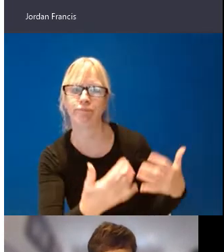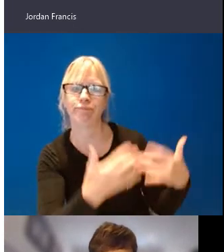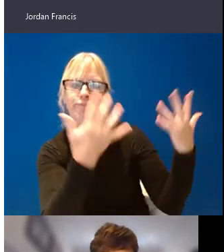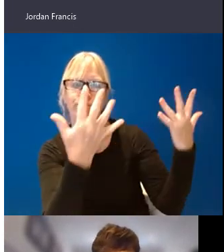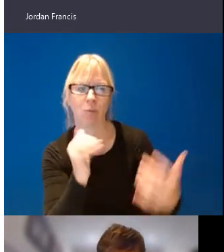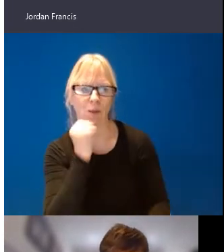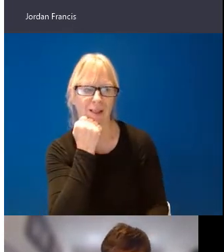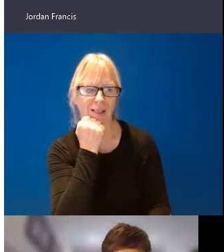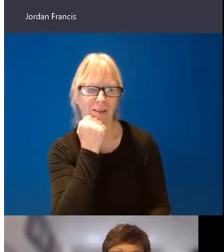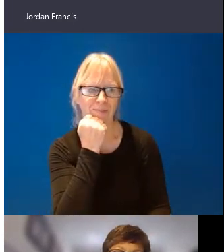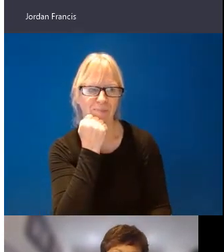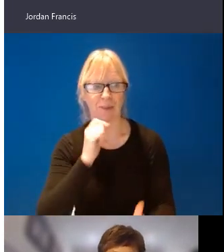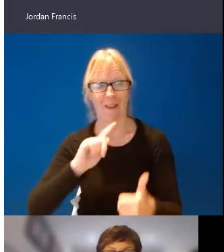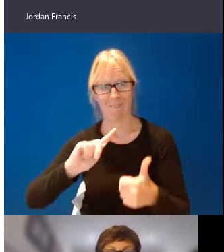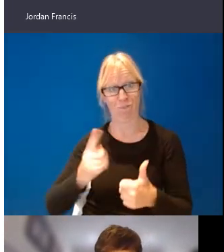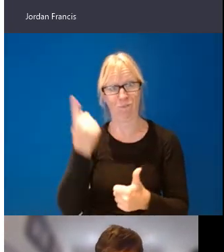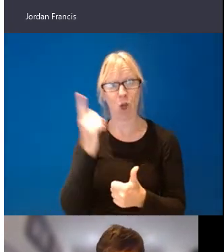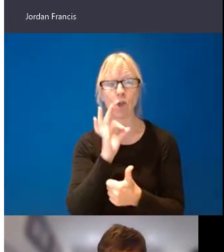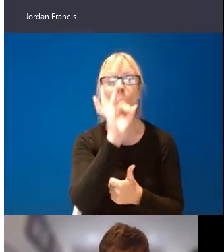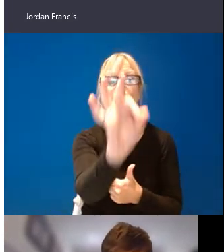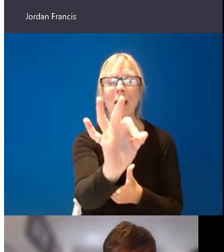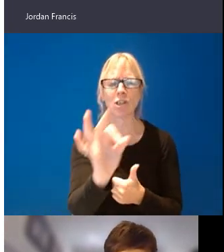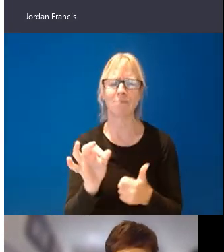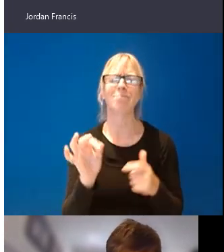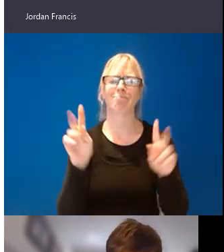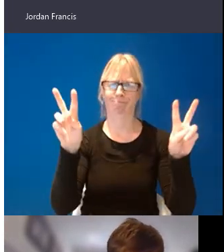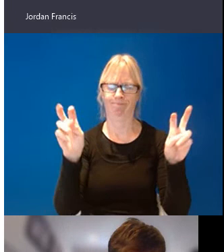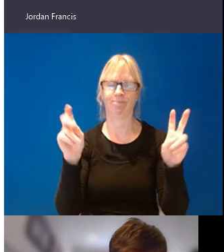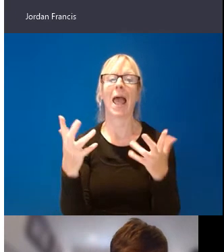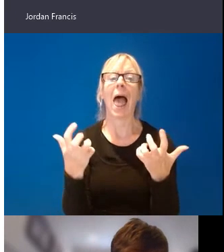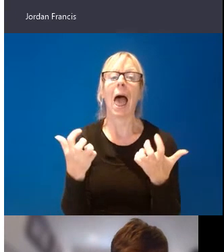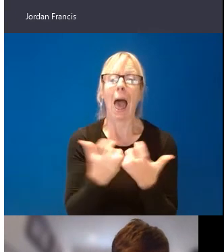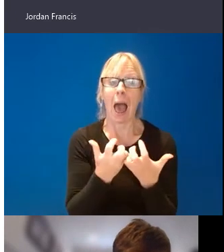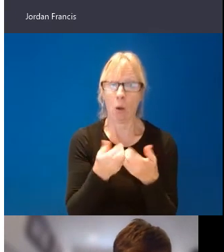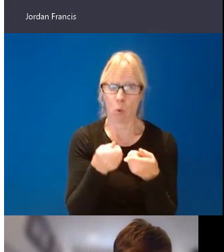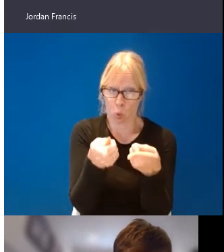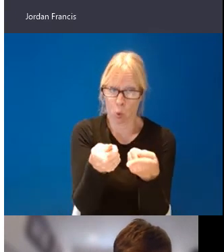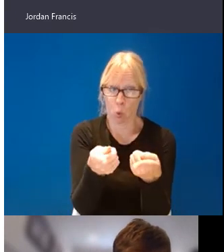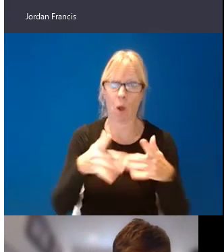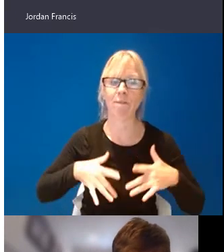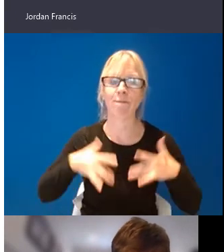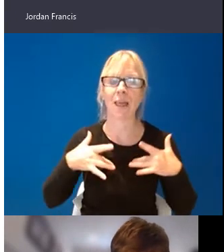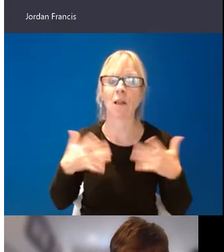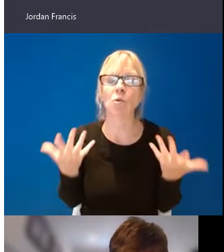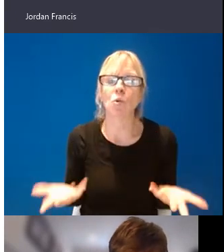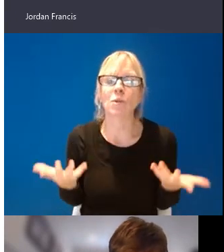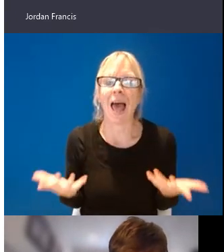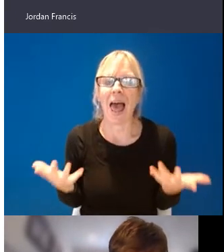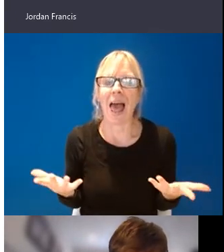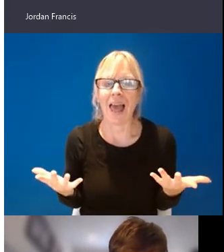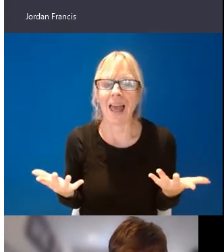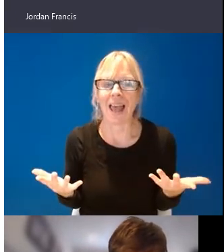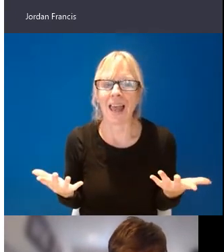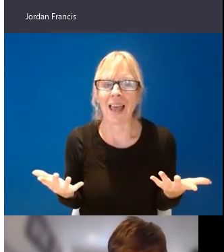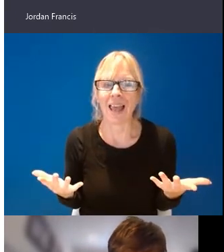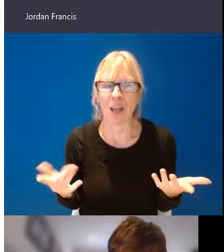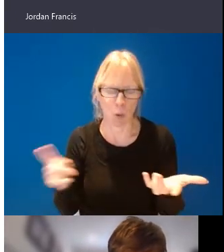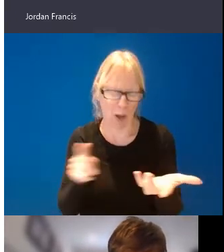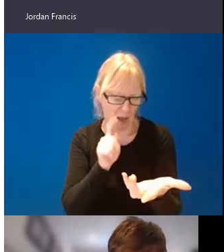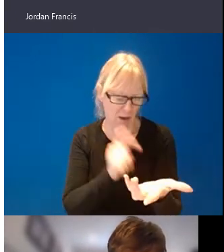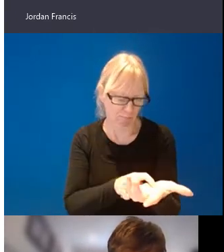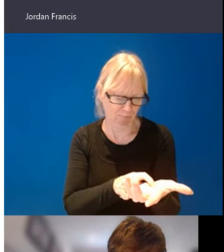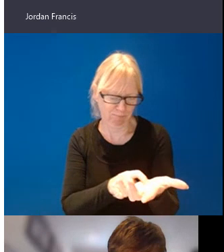Right, so the first question is, how do you feel today? So you can slide the slidey thing on the scale to see how you feel, as to whether you're